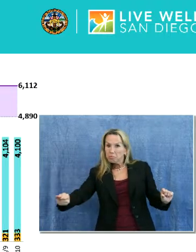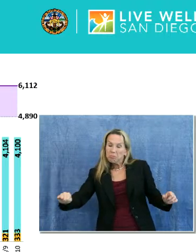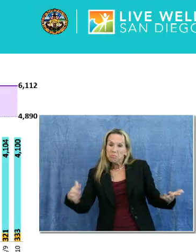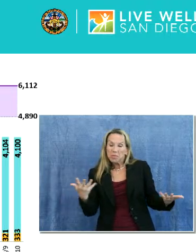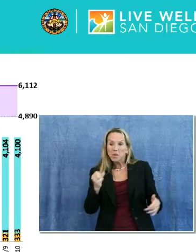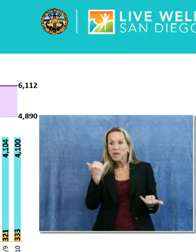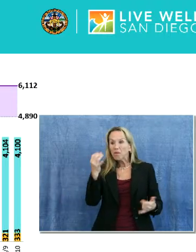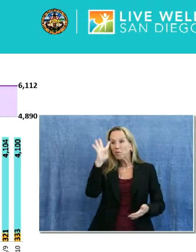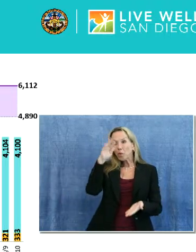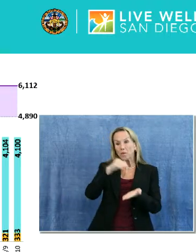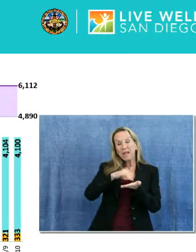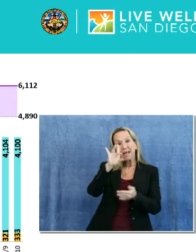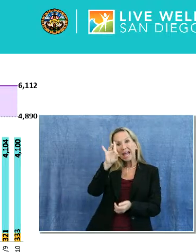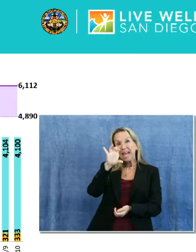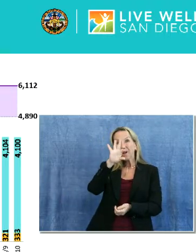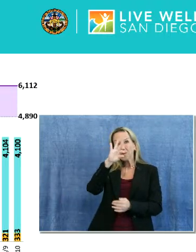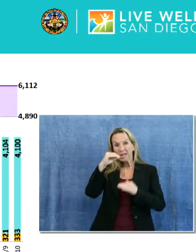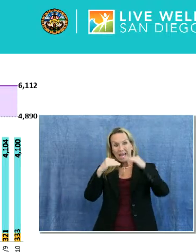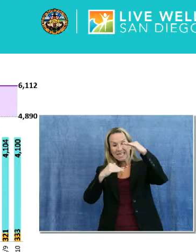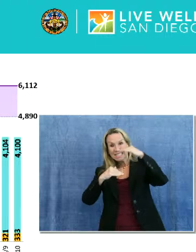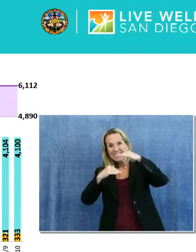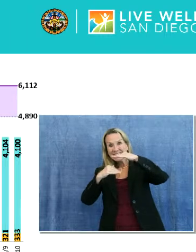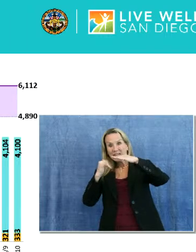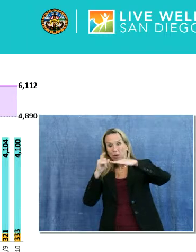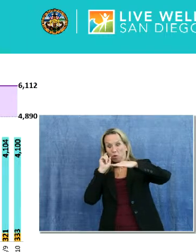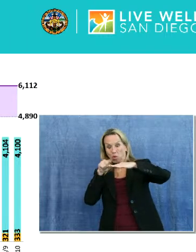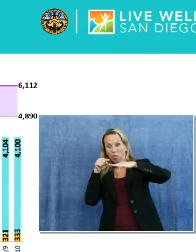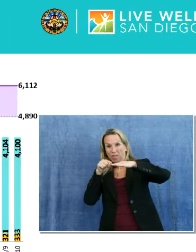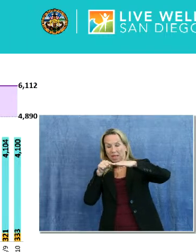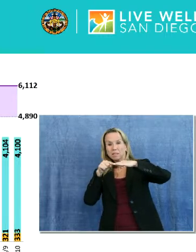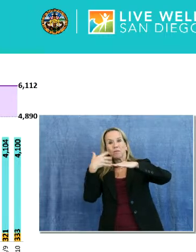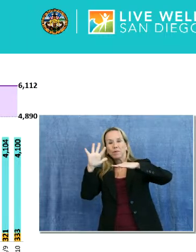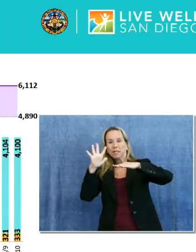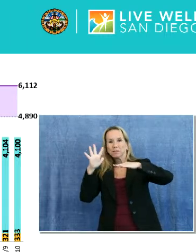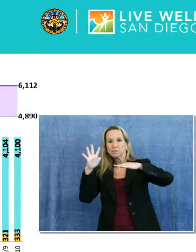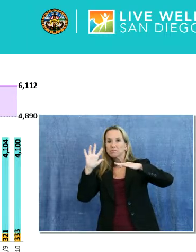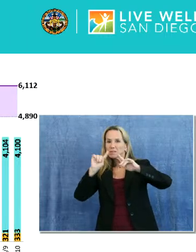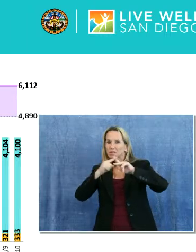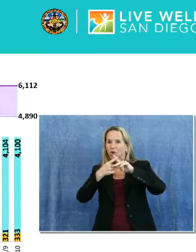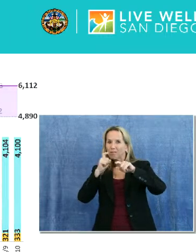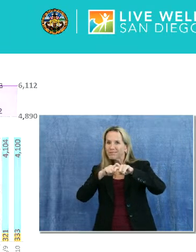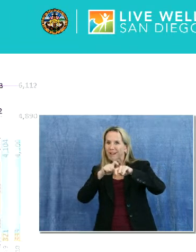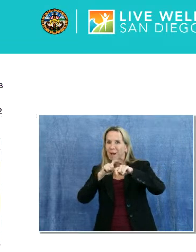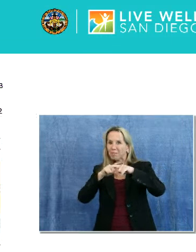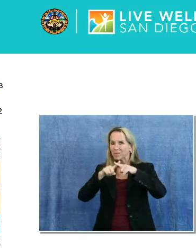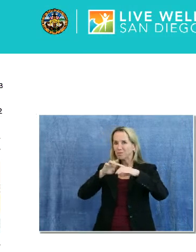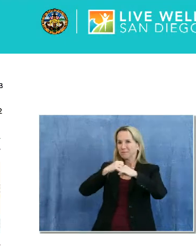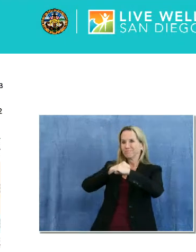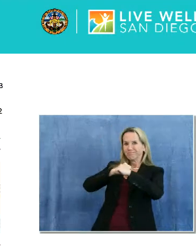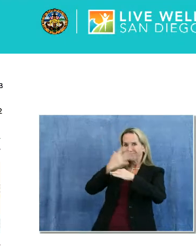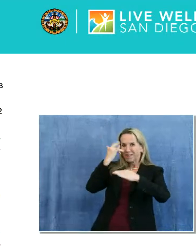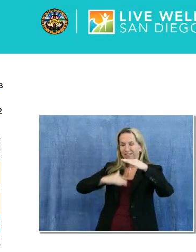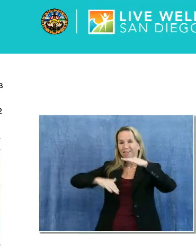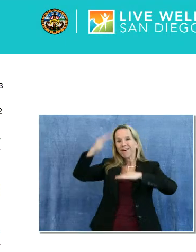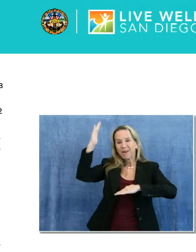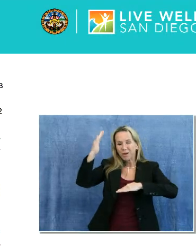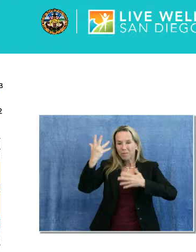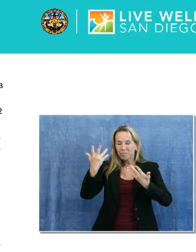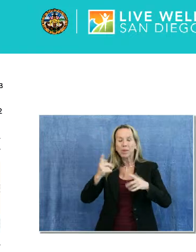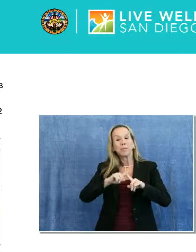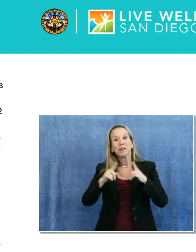the 4,890, which is a trigger for hospital system capacity. Final chart today is ICU capacity and